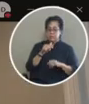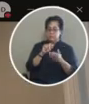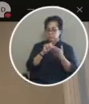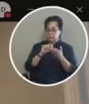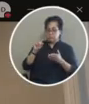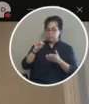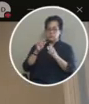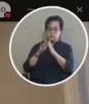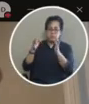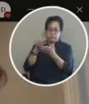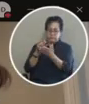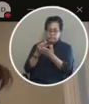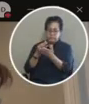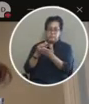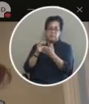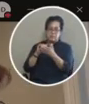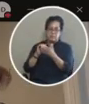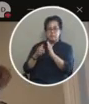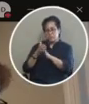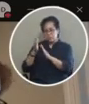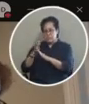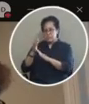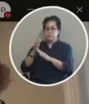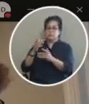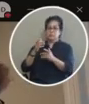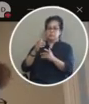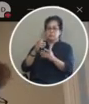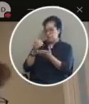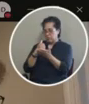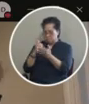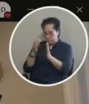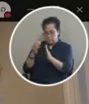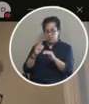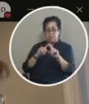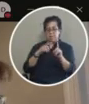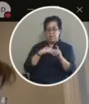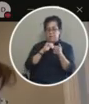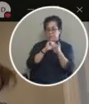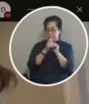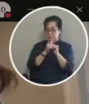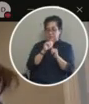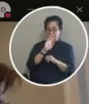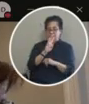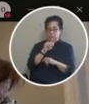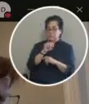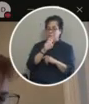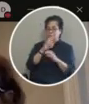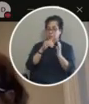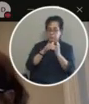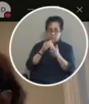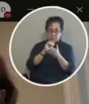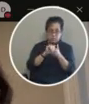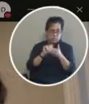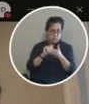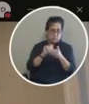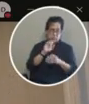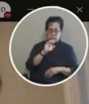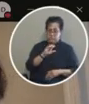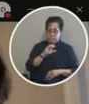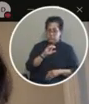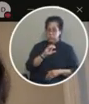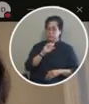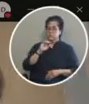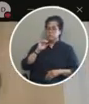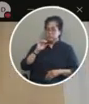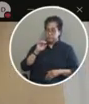fund. Remember, our general fund pays for operations, it pays for salaries. My amendment is to redivert those $6.6 million to the budget stabilization